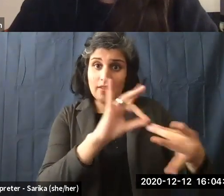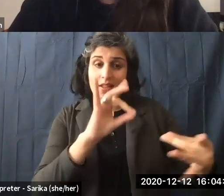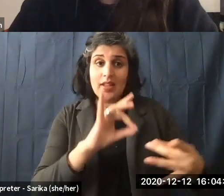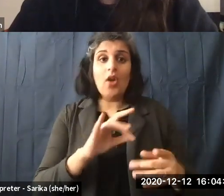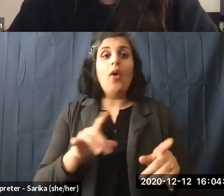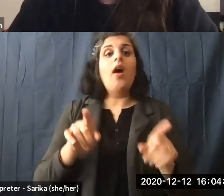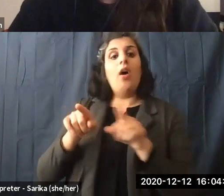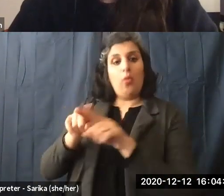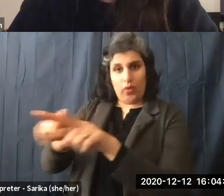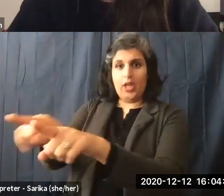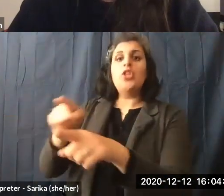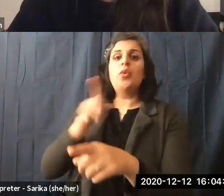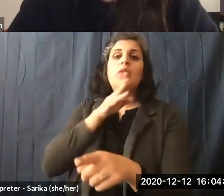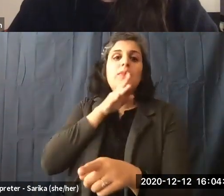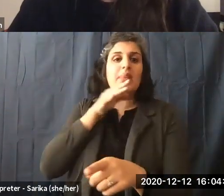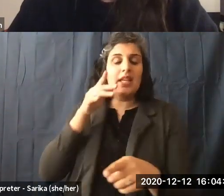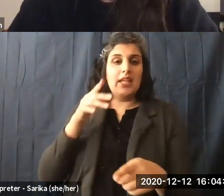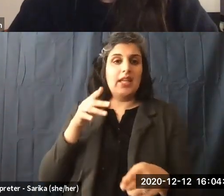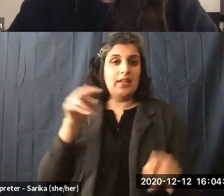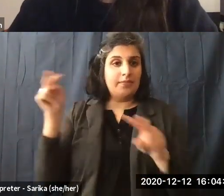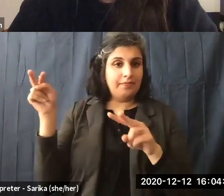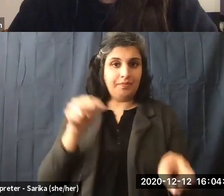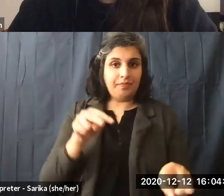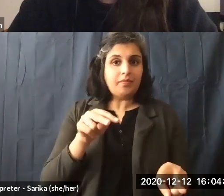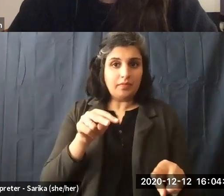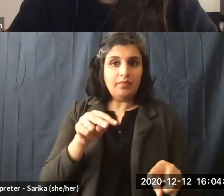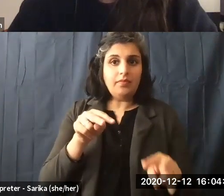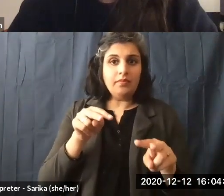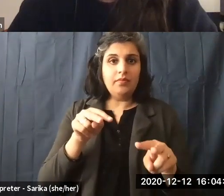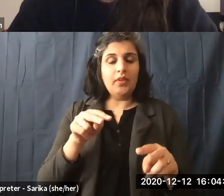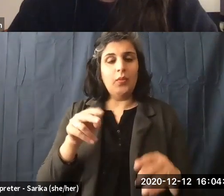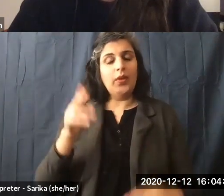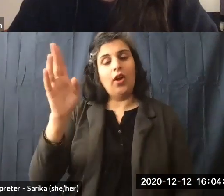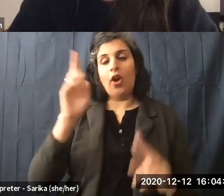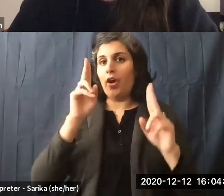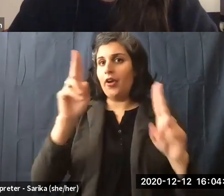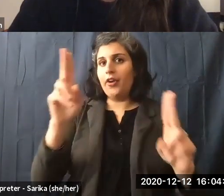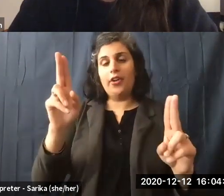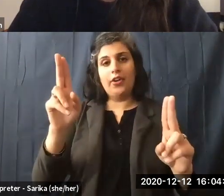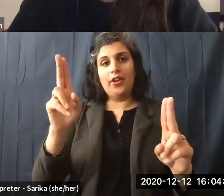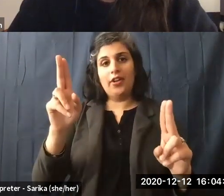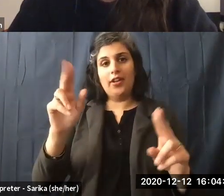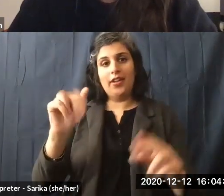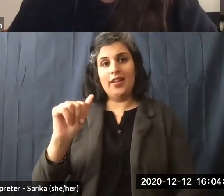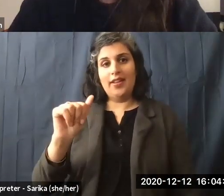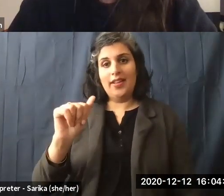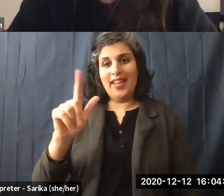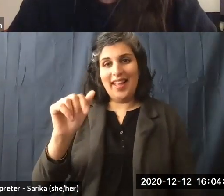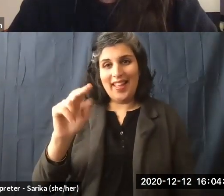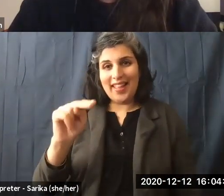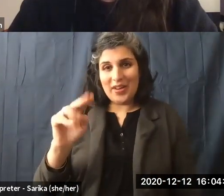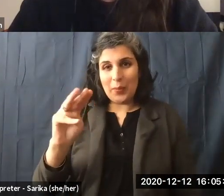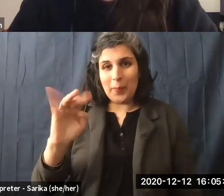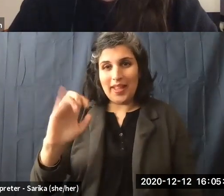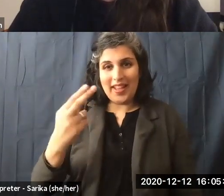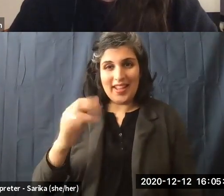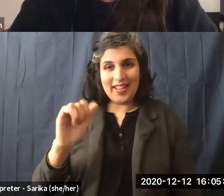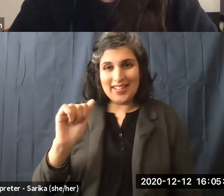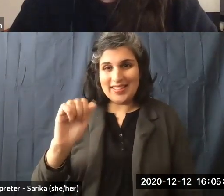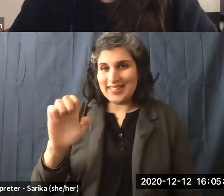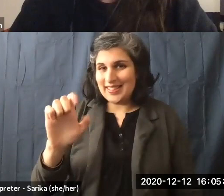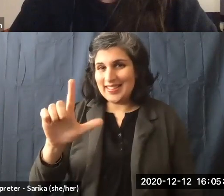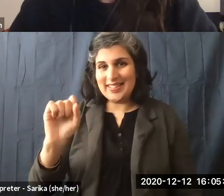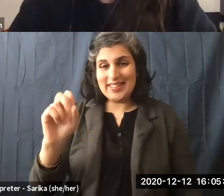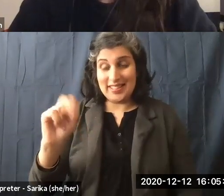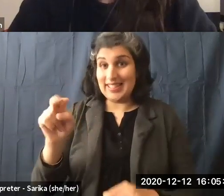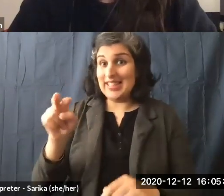speaking just now, we're, first of all, honored that Alan Michelson is, is watching the artistry's work